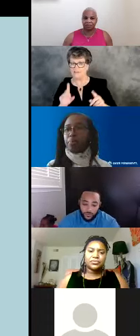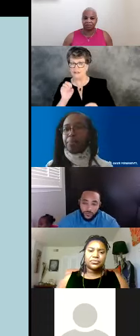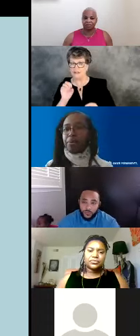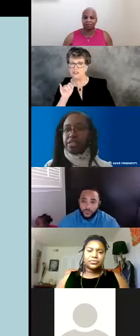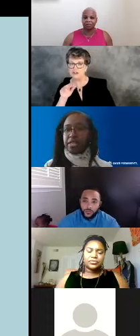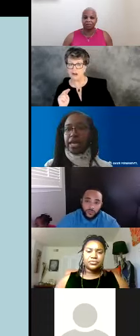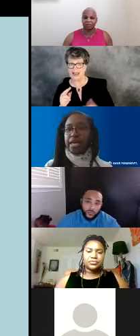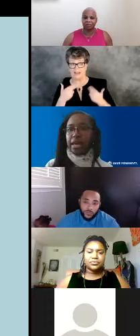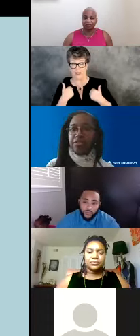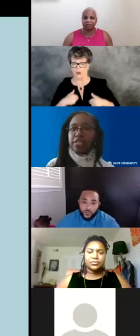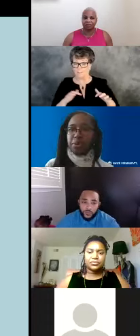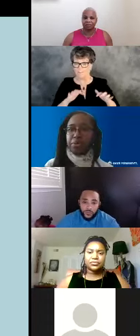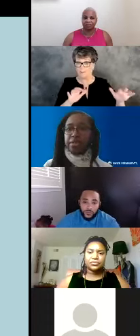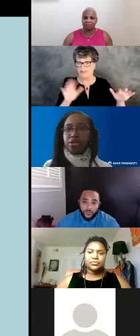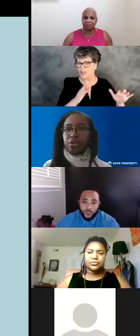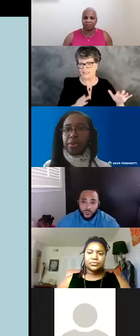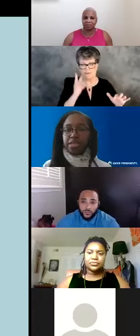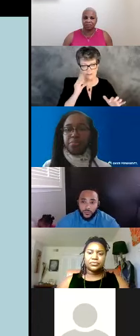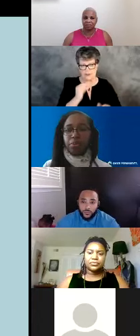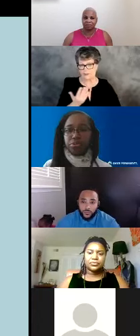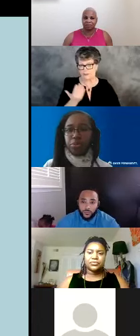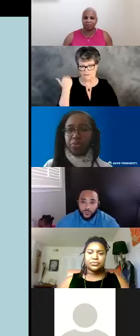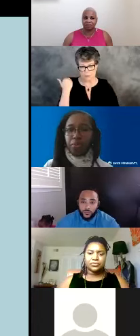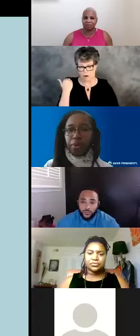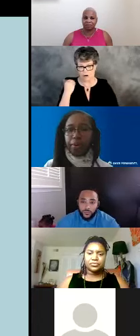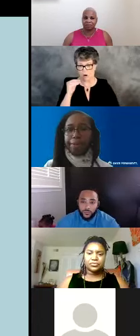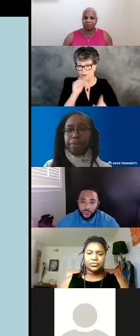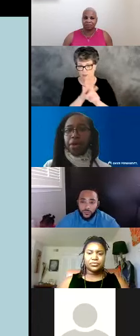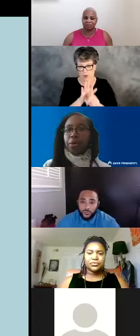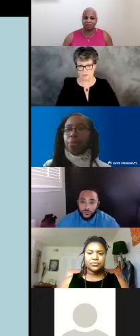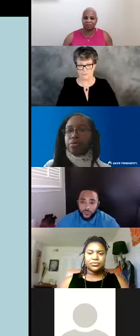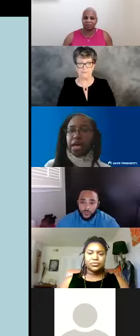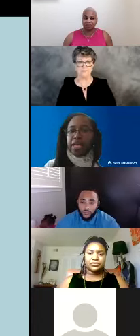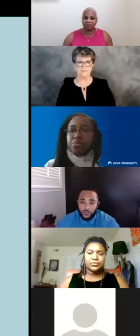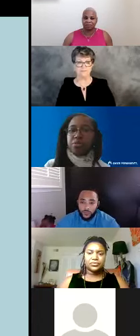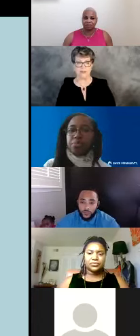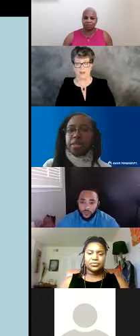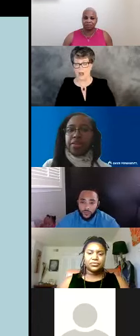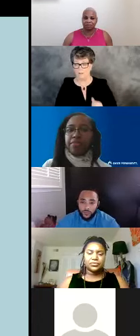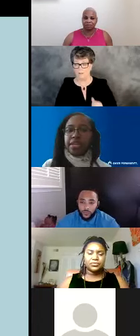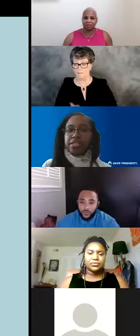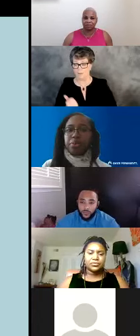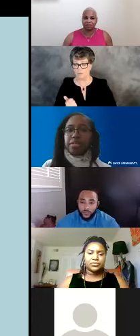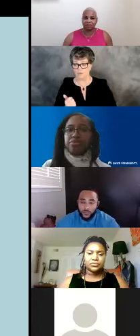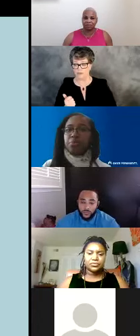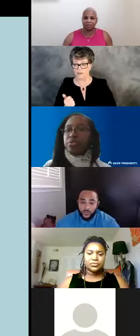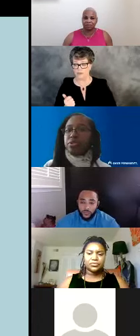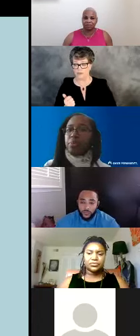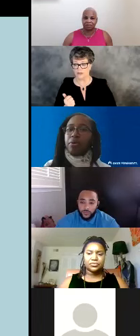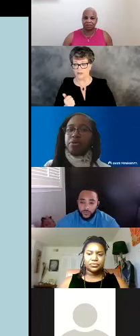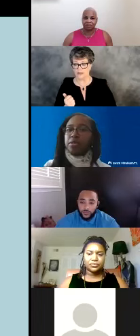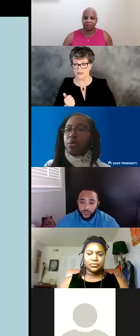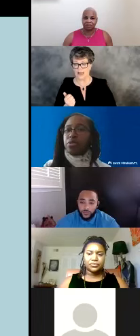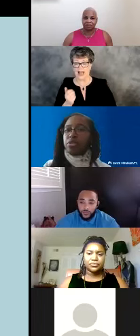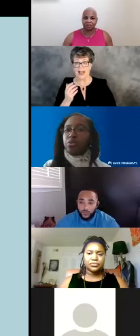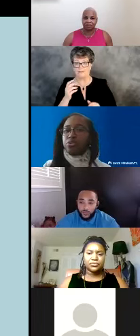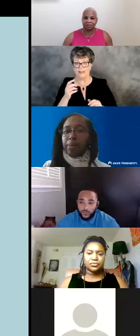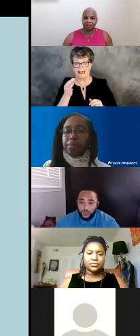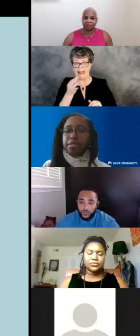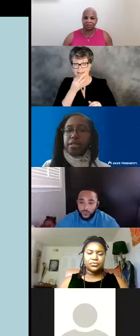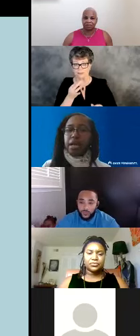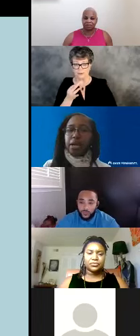human population had never experienced or been exposed to before. Most experts believe that it spreads from person to person, mostly